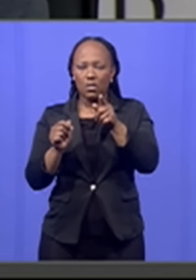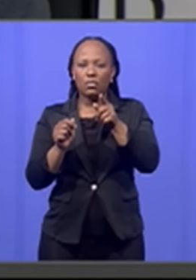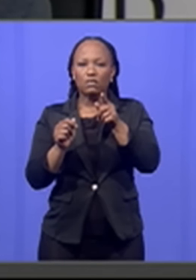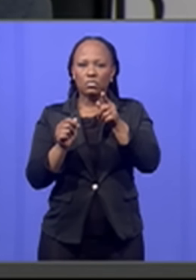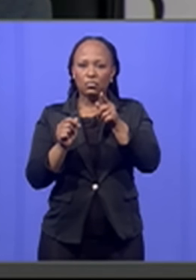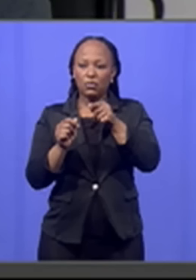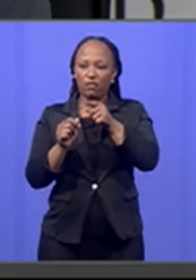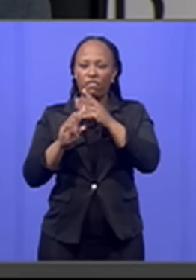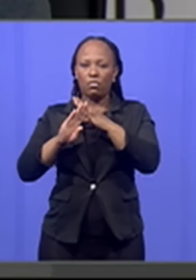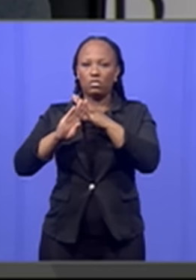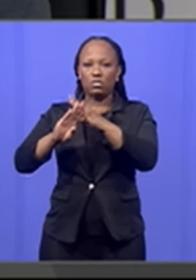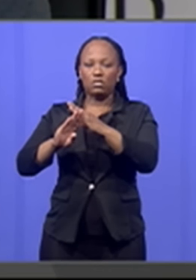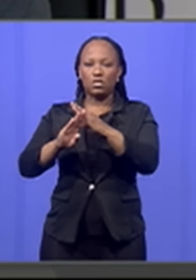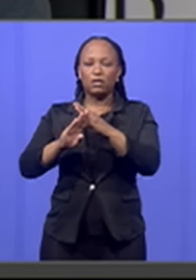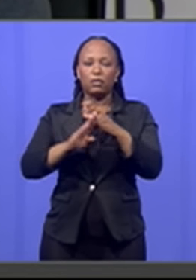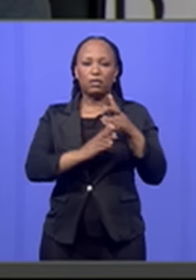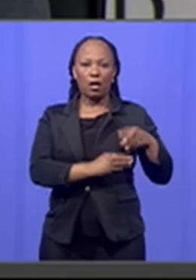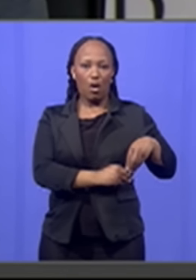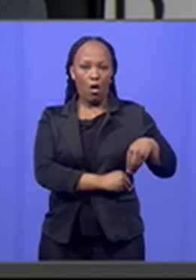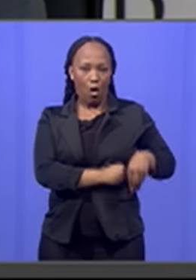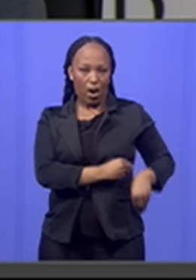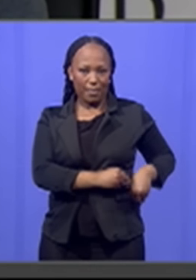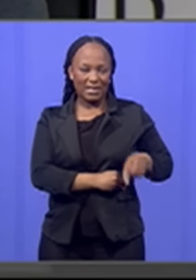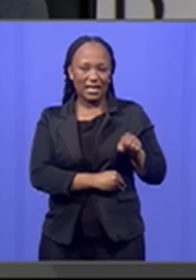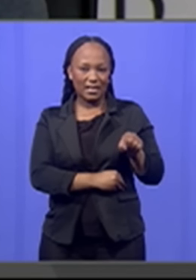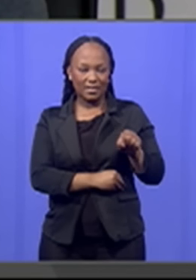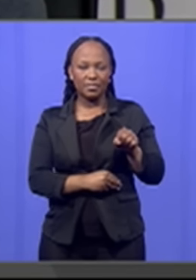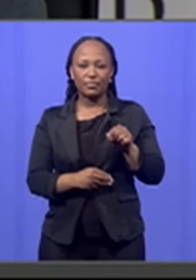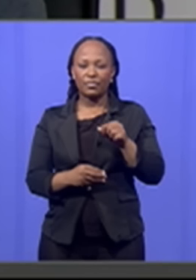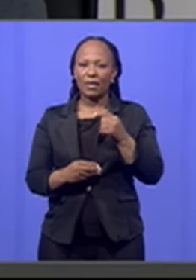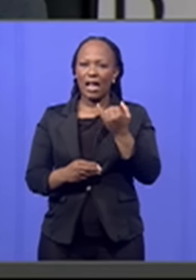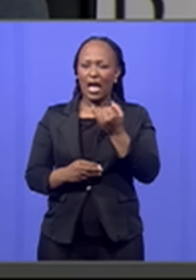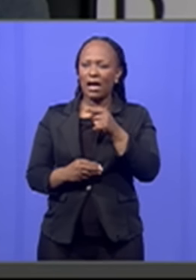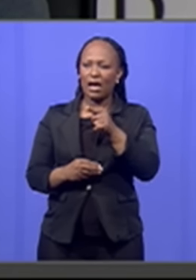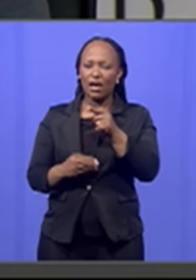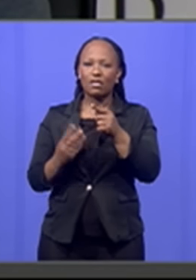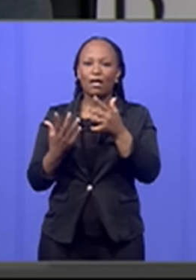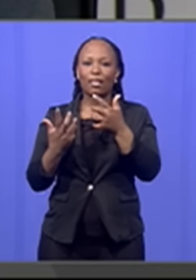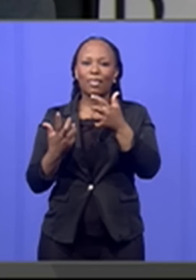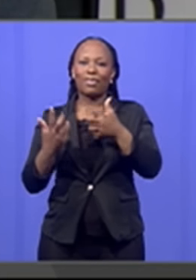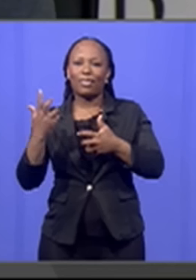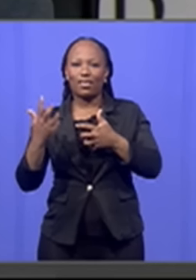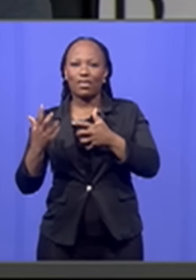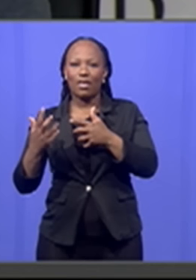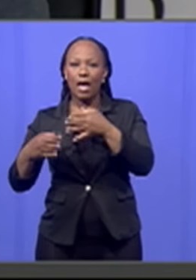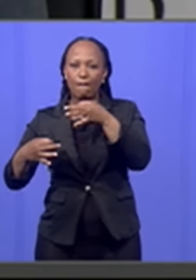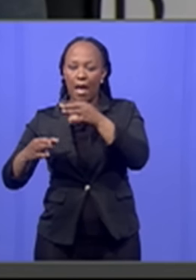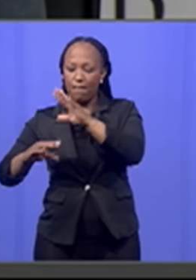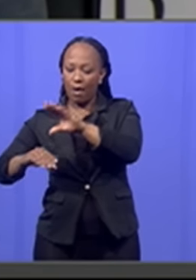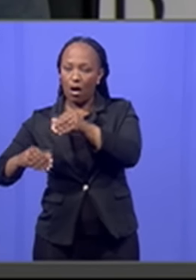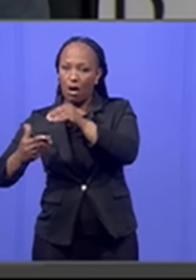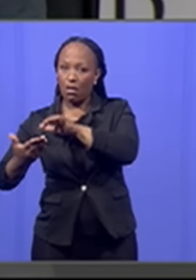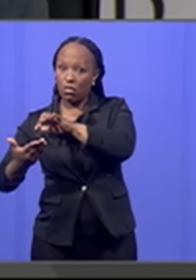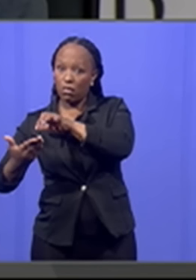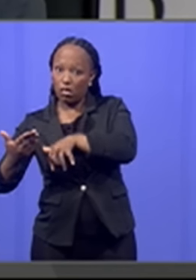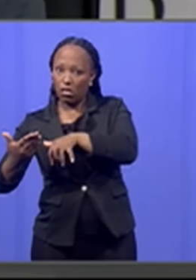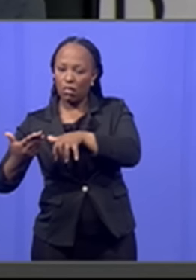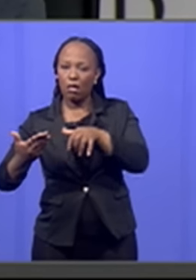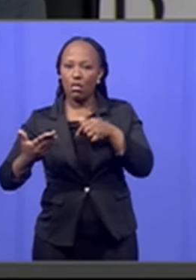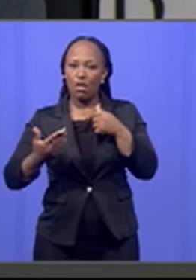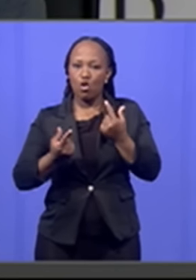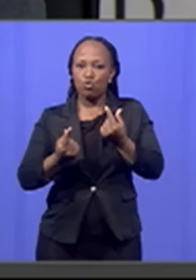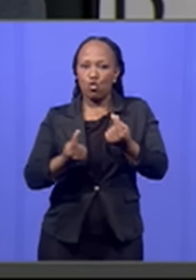prevent corruption, it seems to me that there is a disjuncture between what is on paper and the impact that